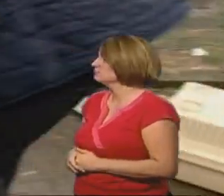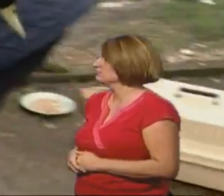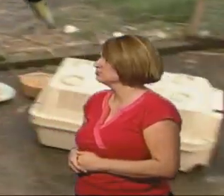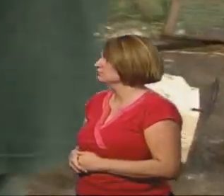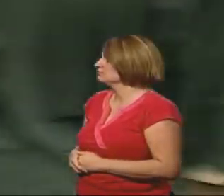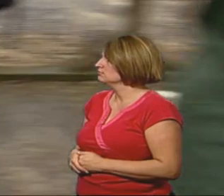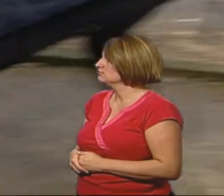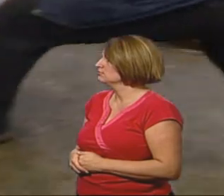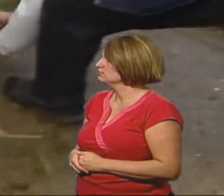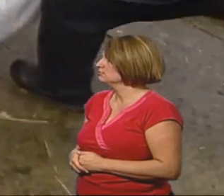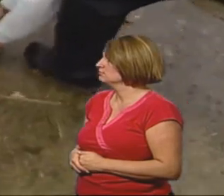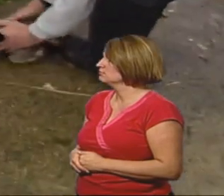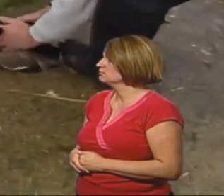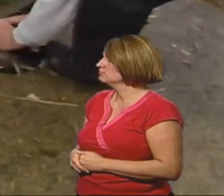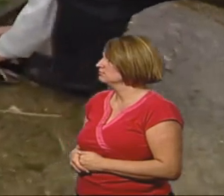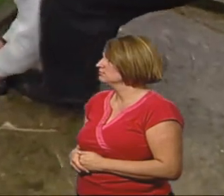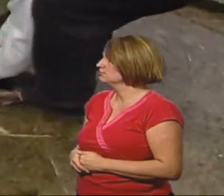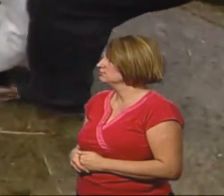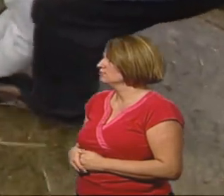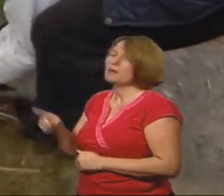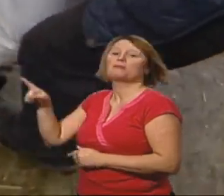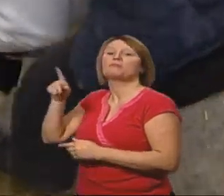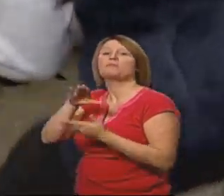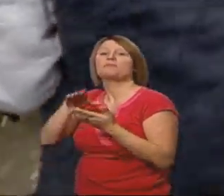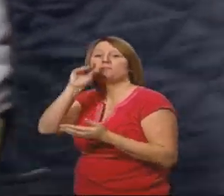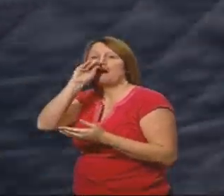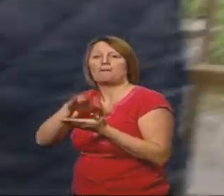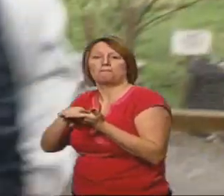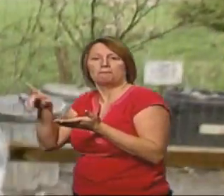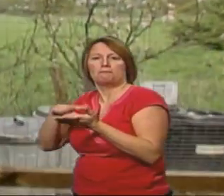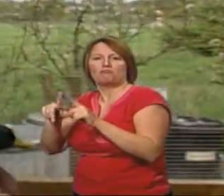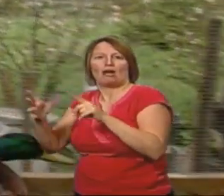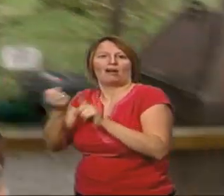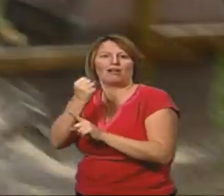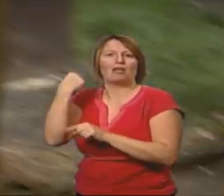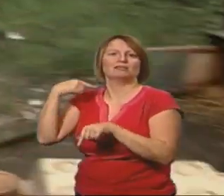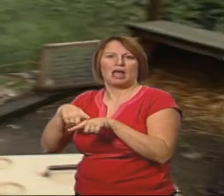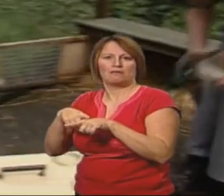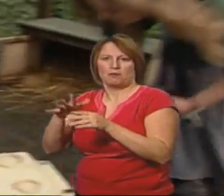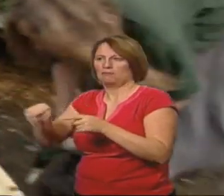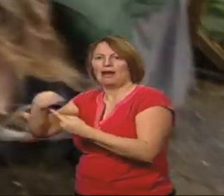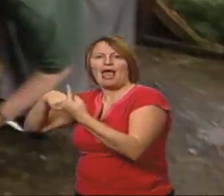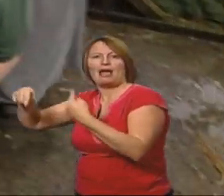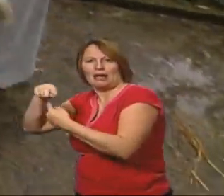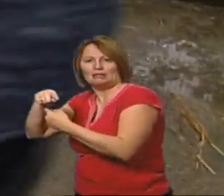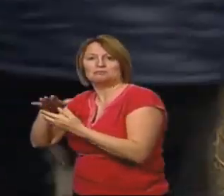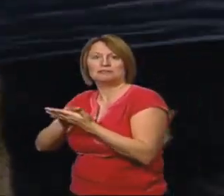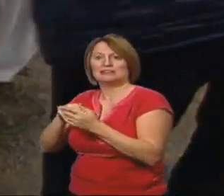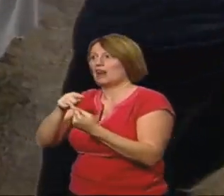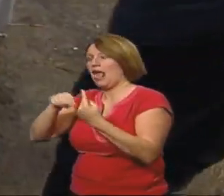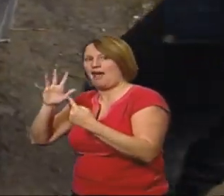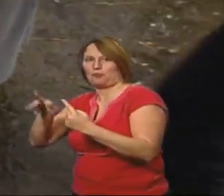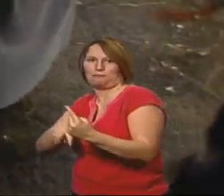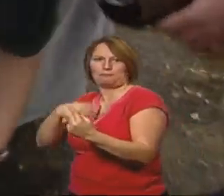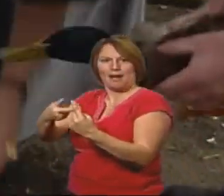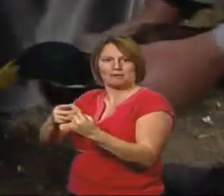One of these birds is the one Malcolm rescued in the last episode from a beautiful private lake nearby. And it's onto that same lake that